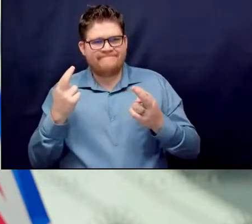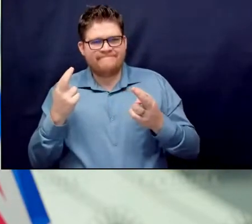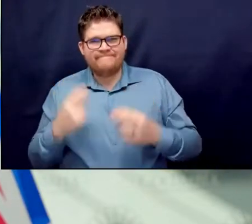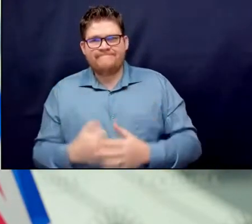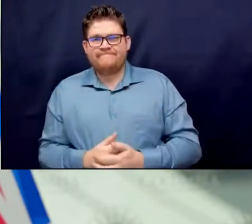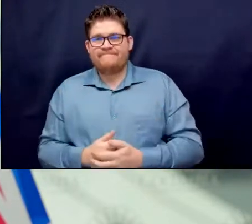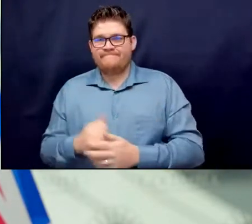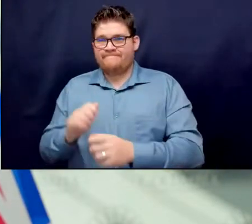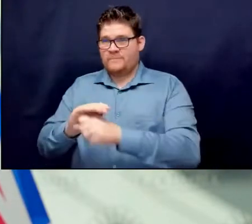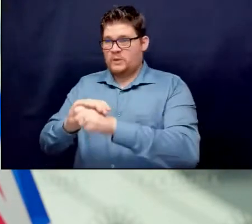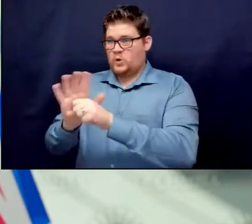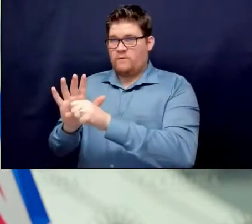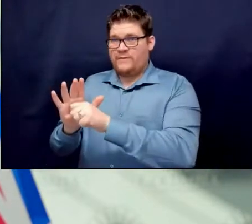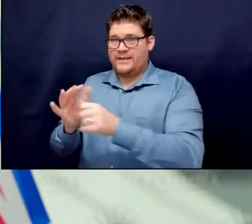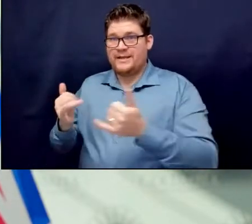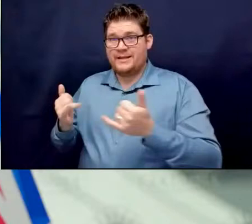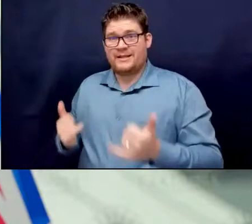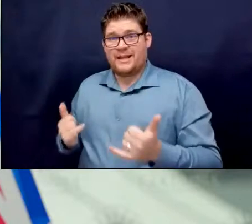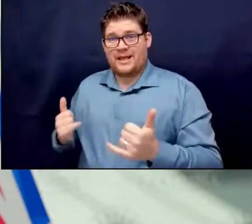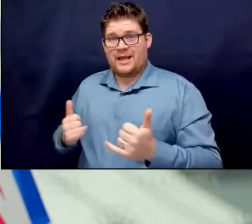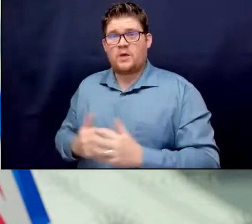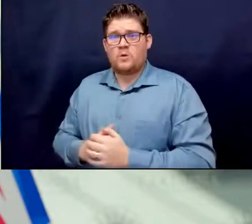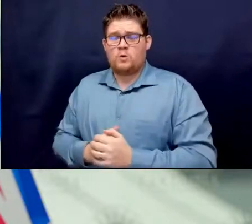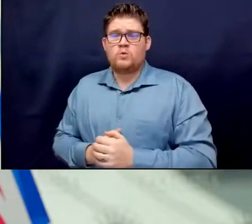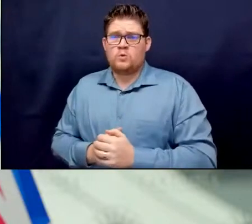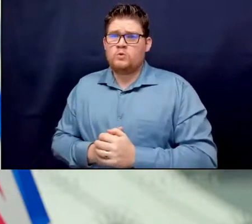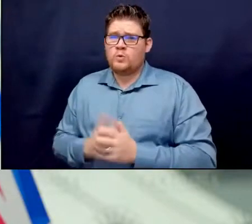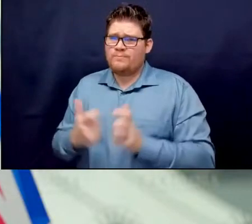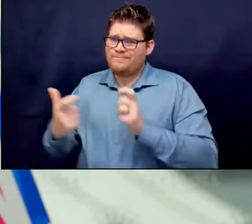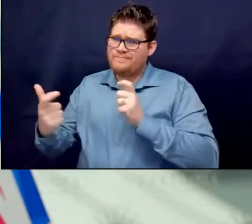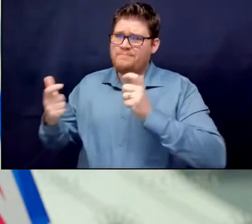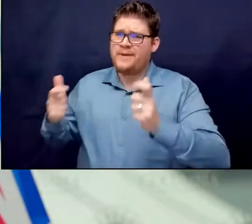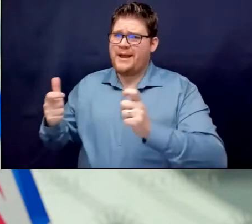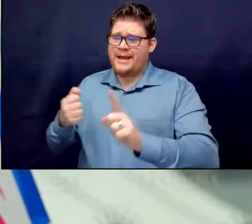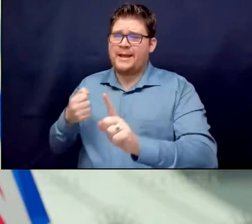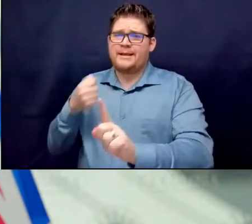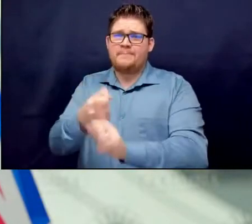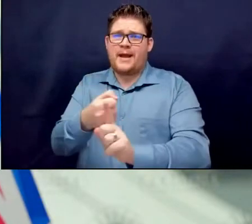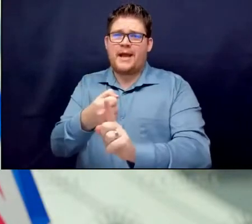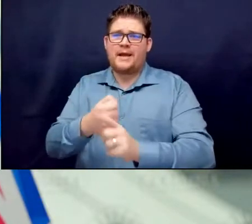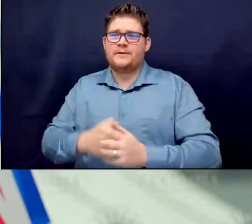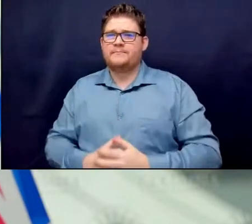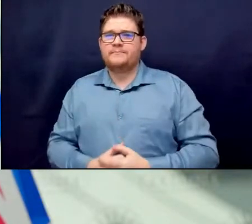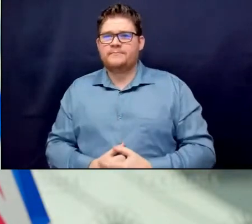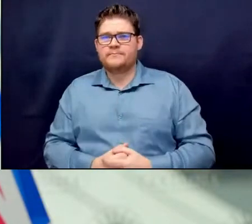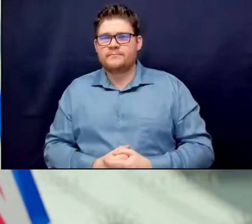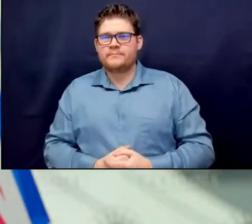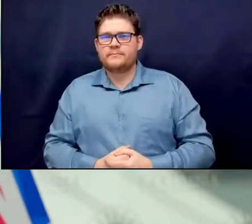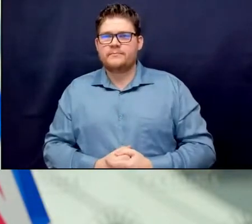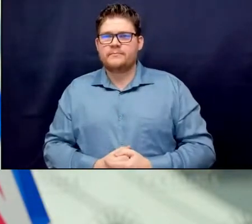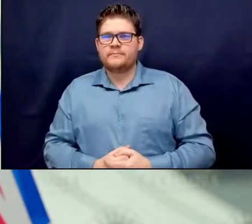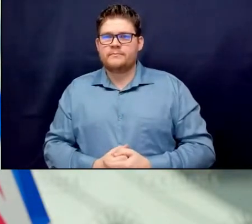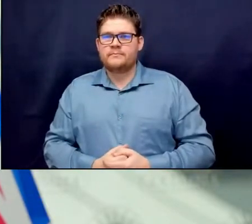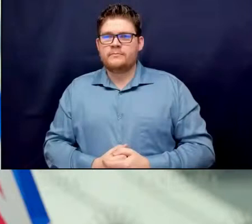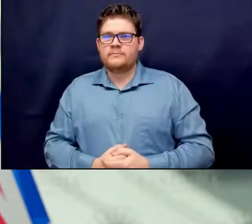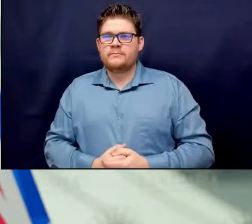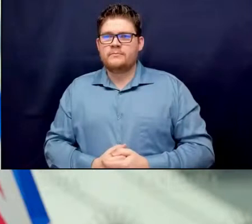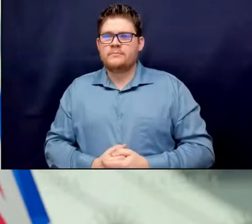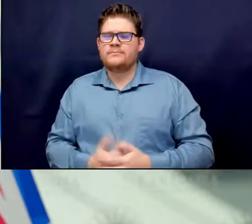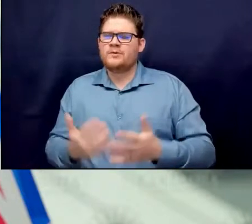This is the nature of this moment, this wave, this moment in the pandemic. But secondly, if you need care, get